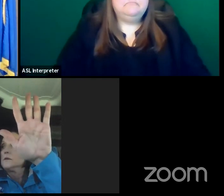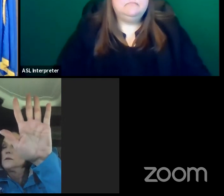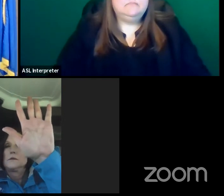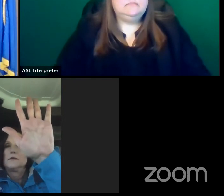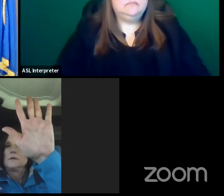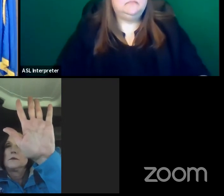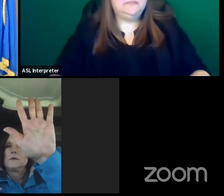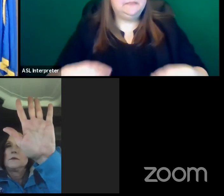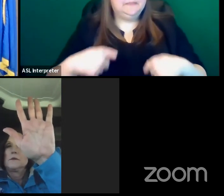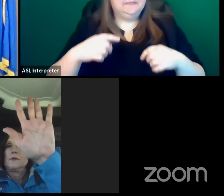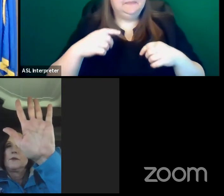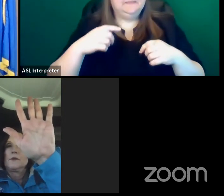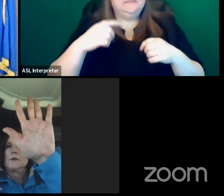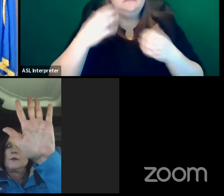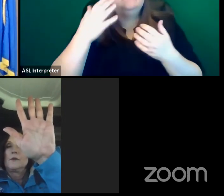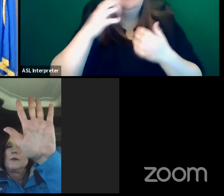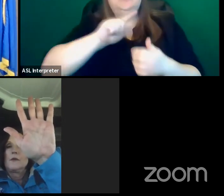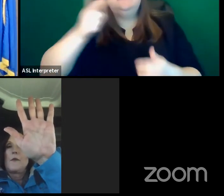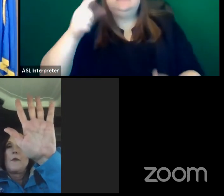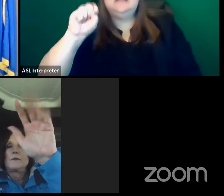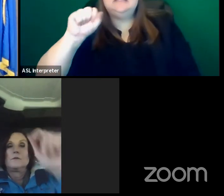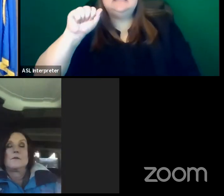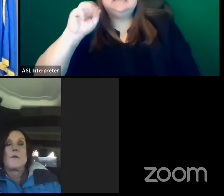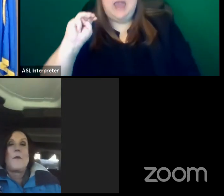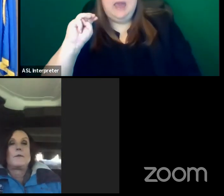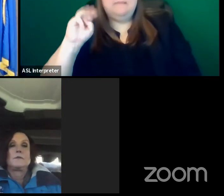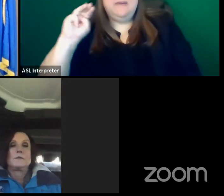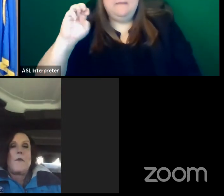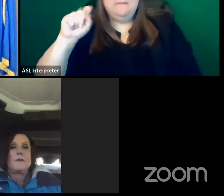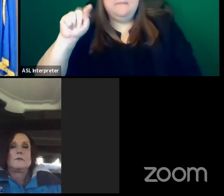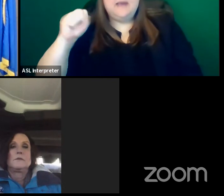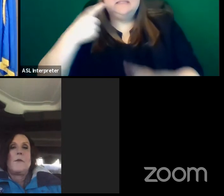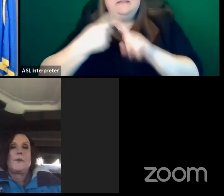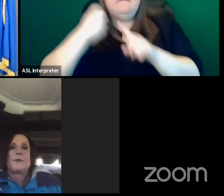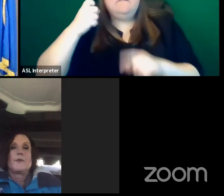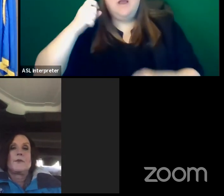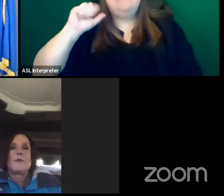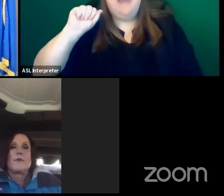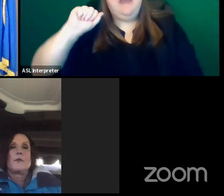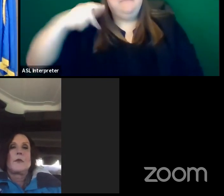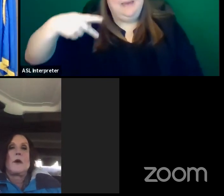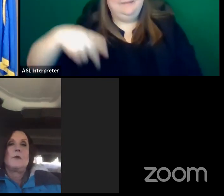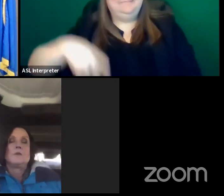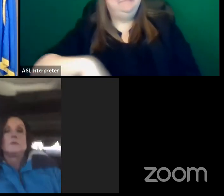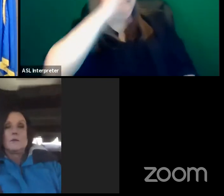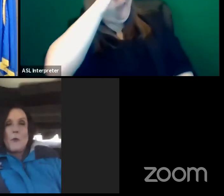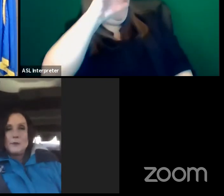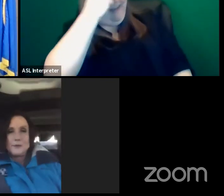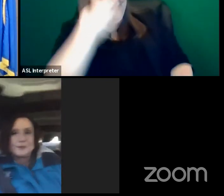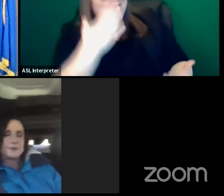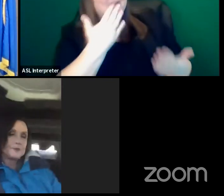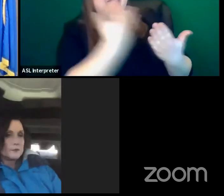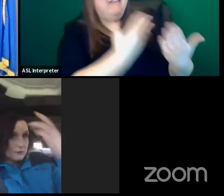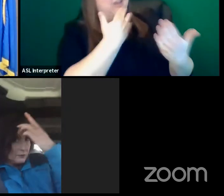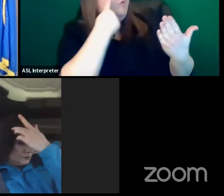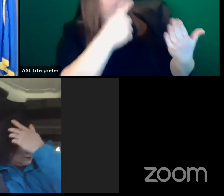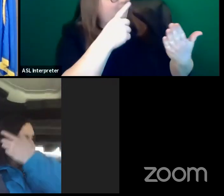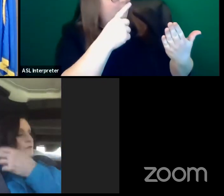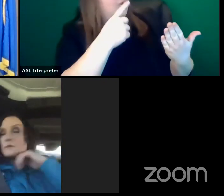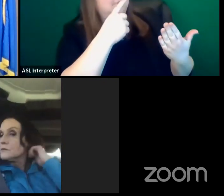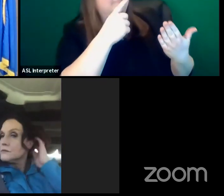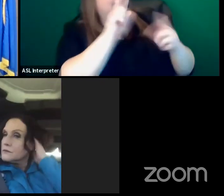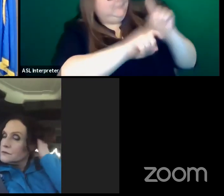Great, we'll go to Sam Metz from the AP as the first raised hand. Hi, Governor. Thanks for taking my question. Hi, Sam. First of all, you sound a